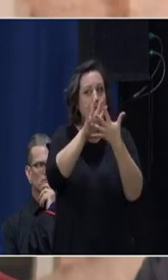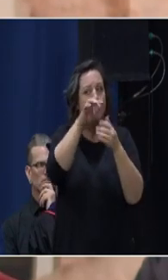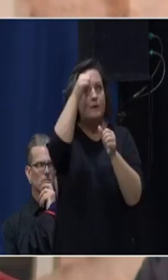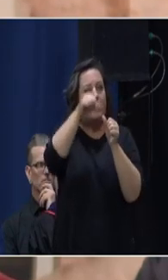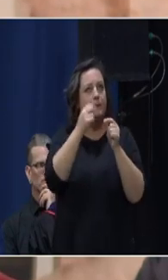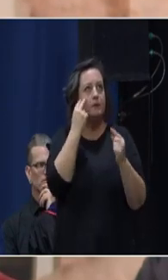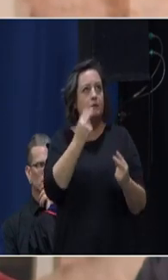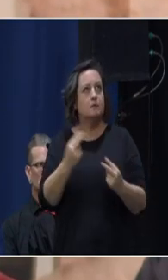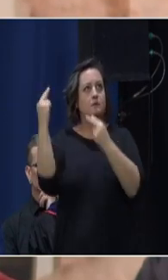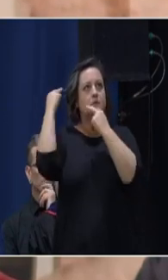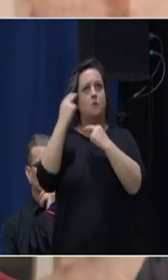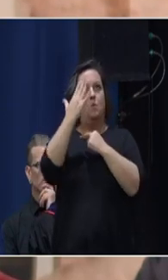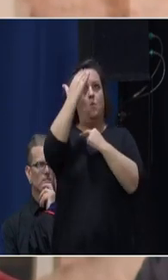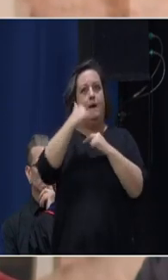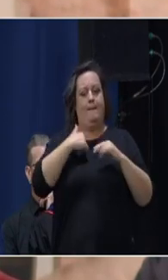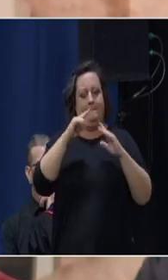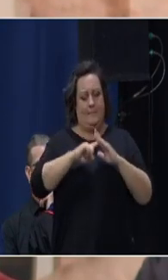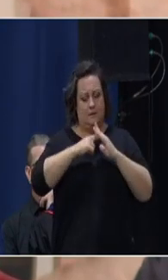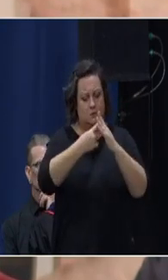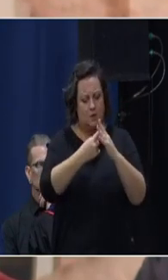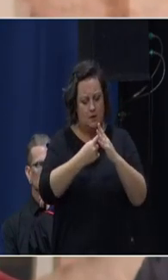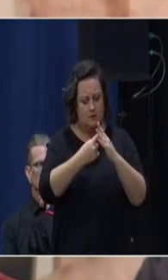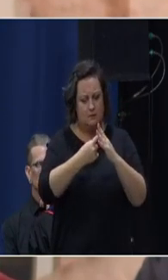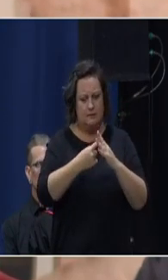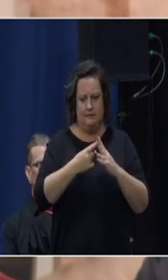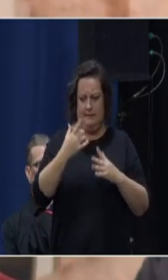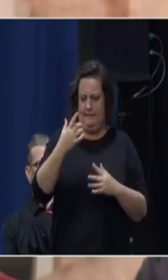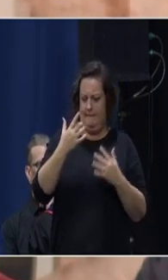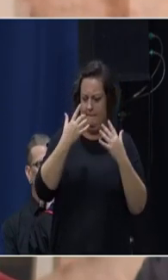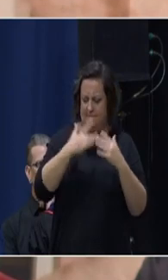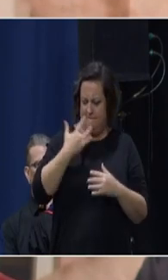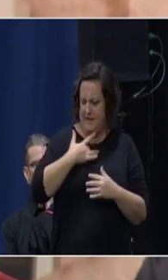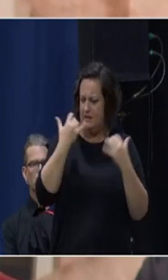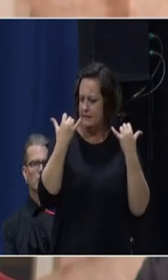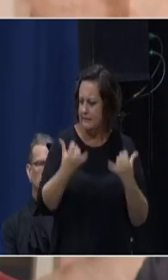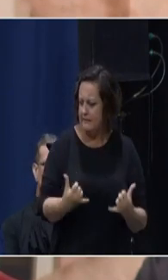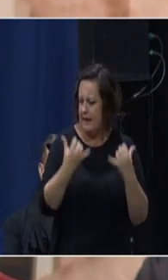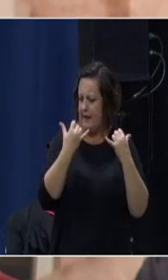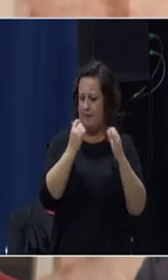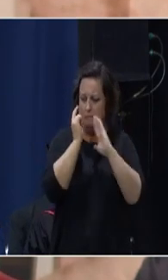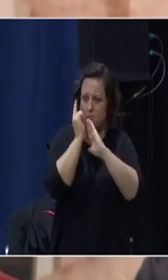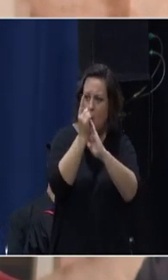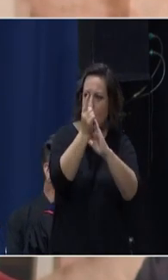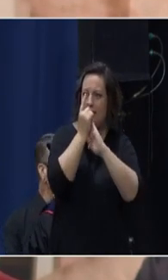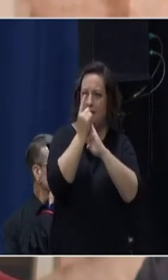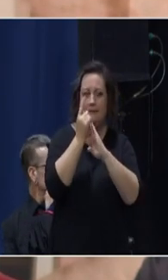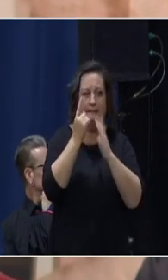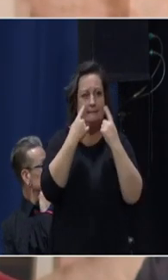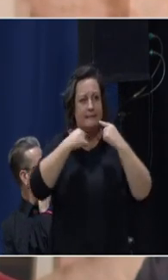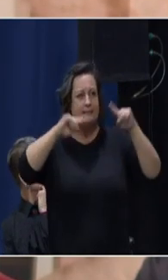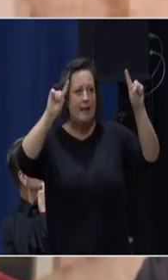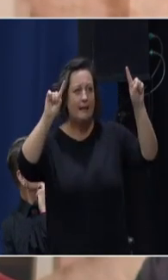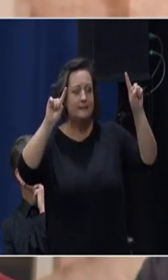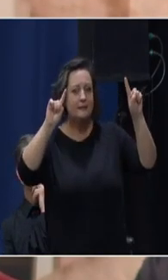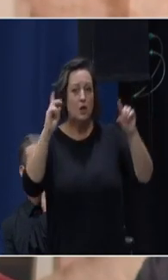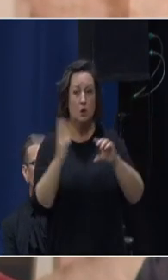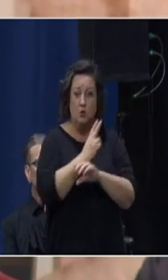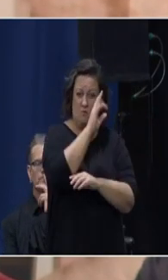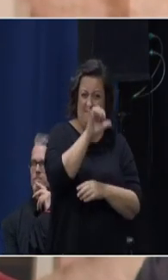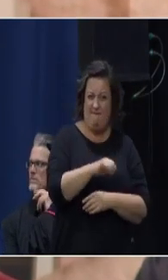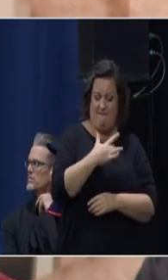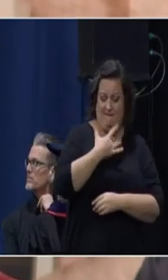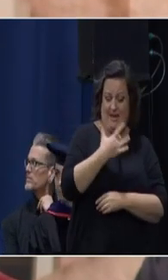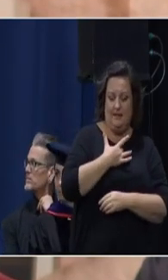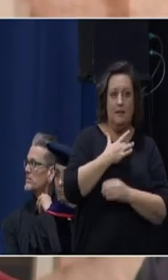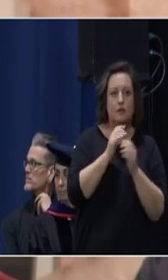to succeed. What it feels like today, in this moment. Use today's feeling of accomplishment to